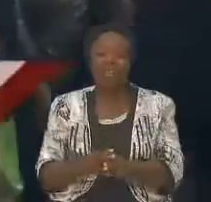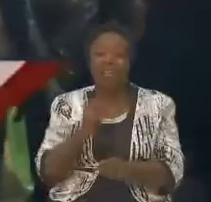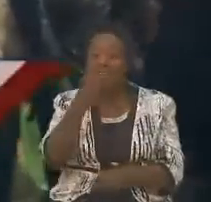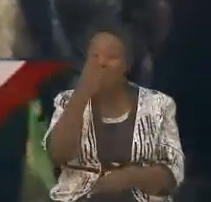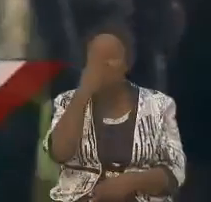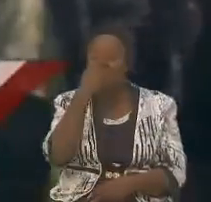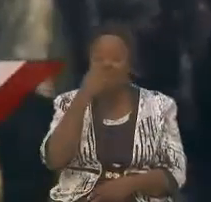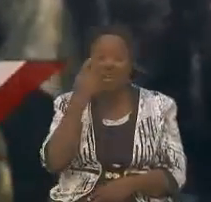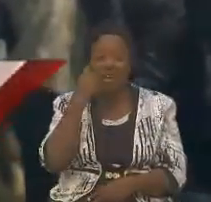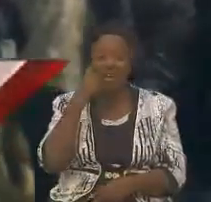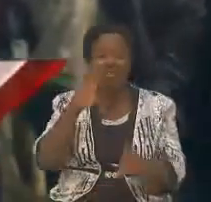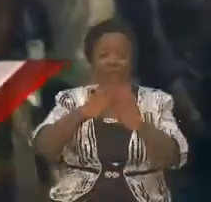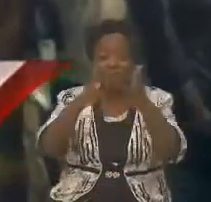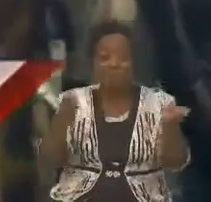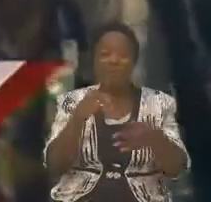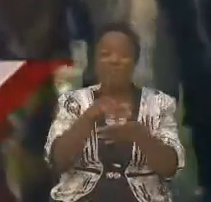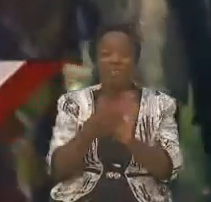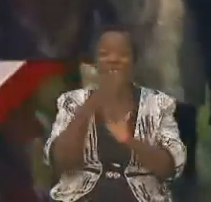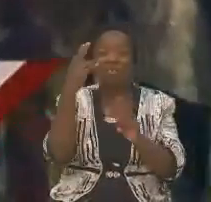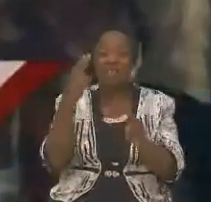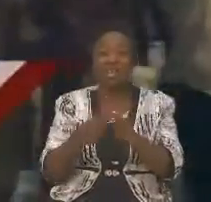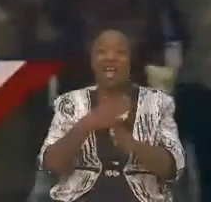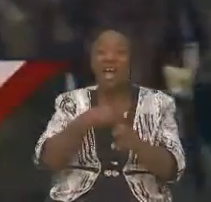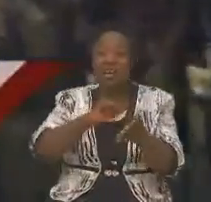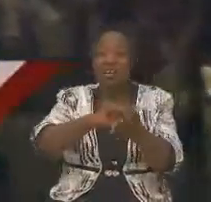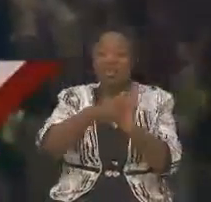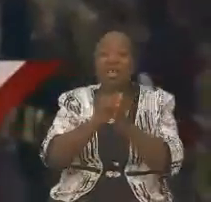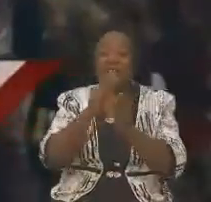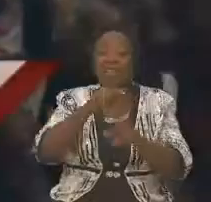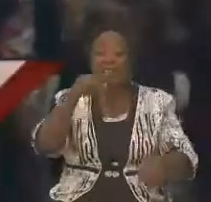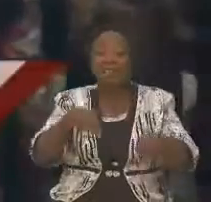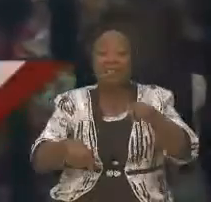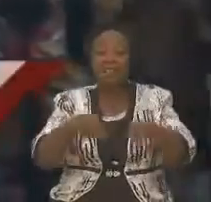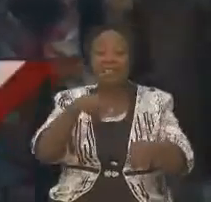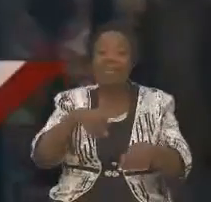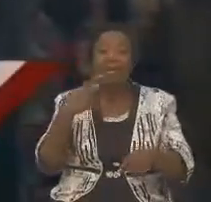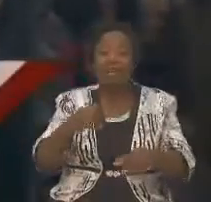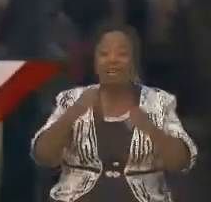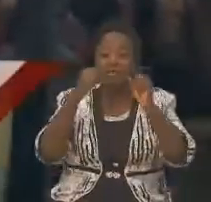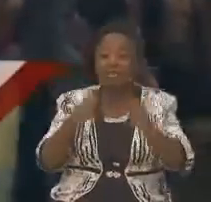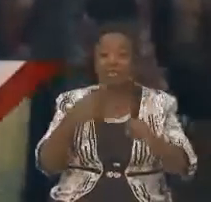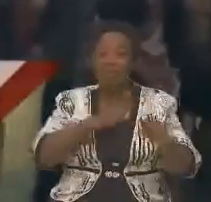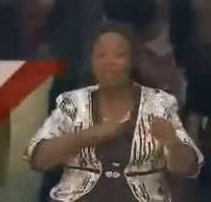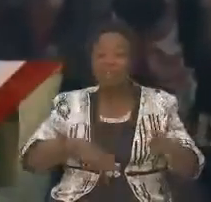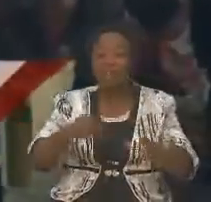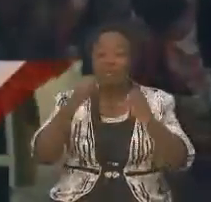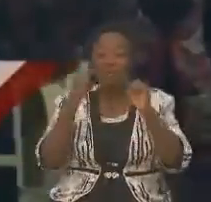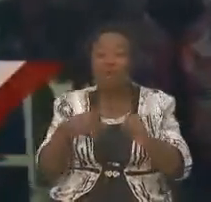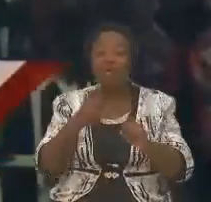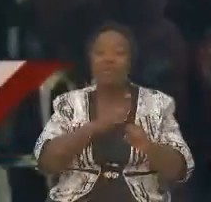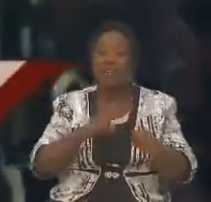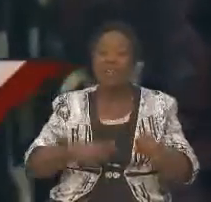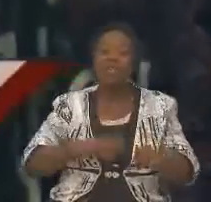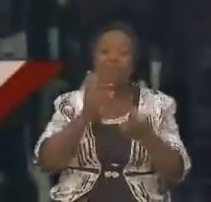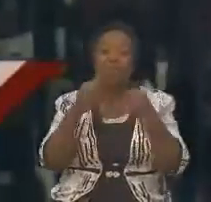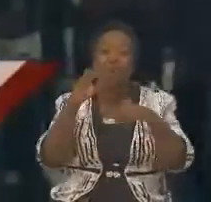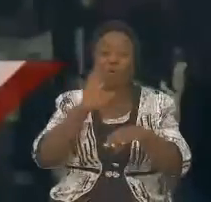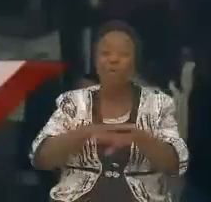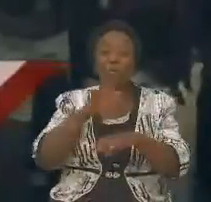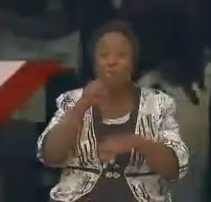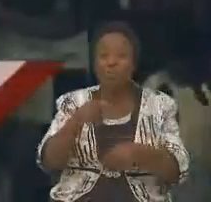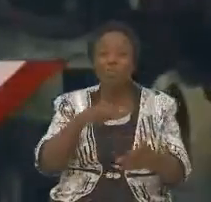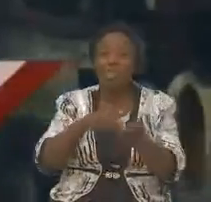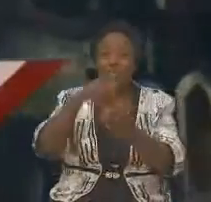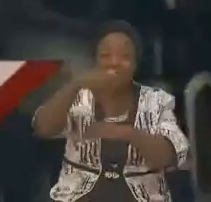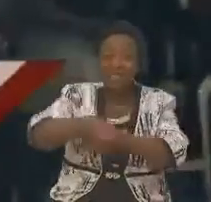gone. Your blind eyes will open. And those who are lame, the strength of the Lord, the